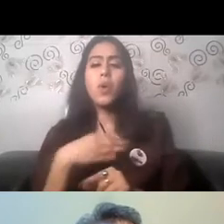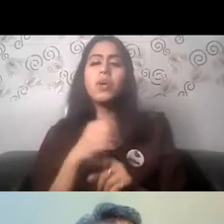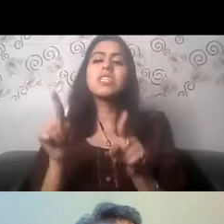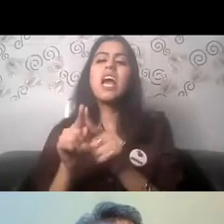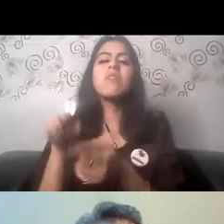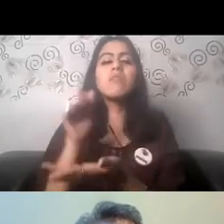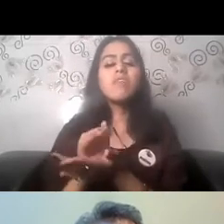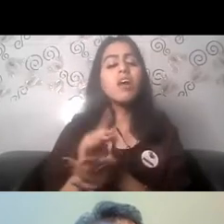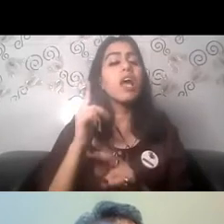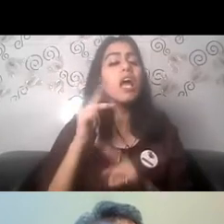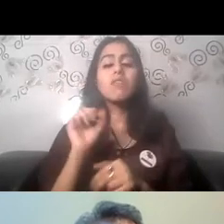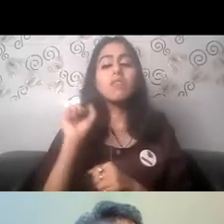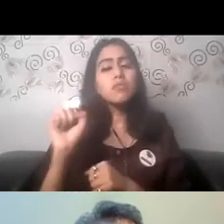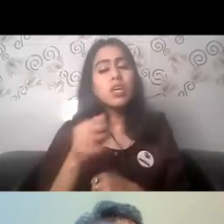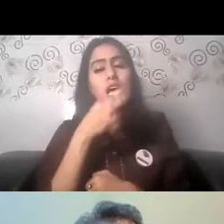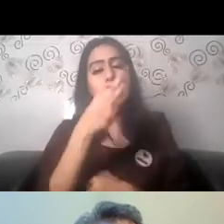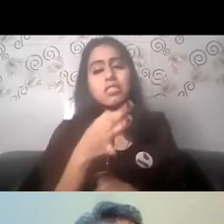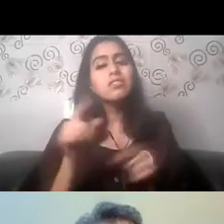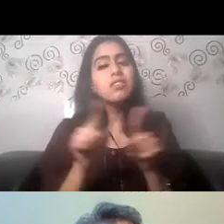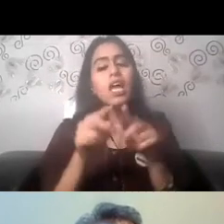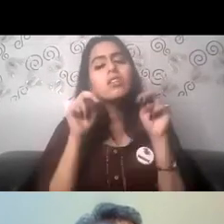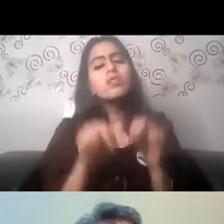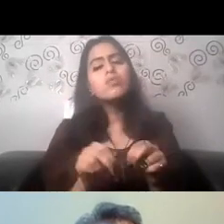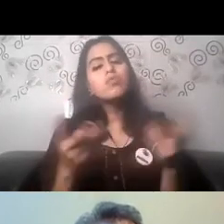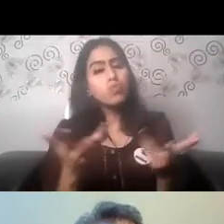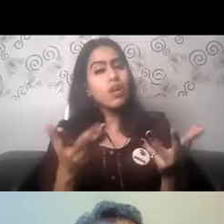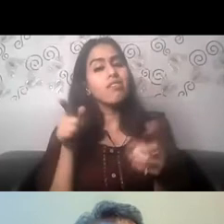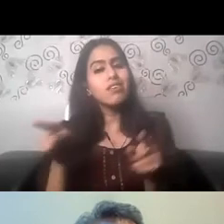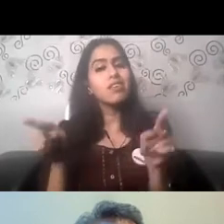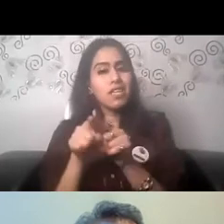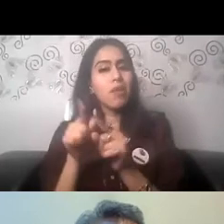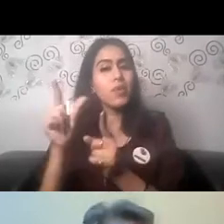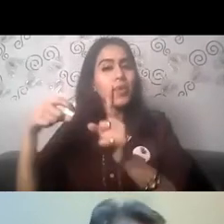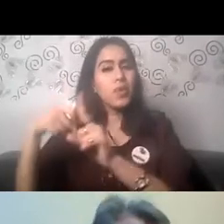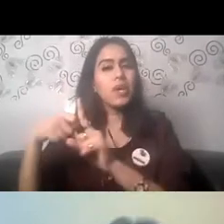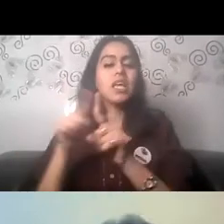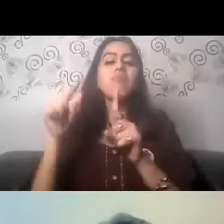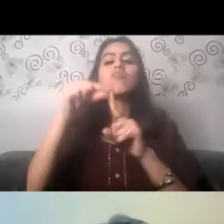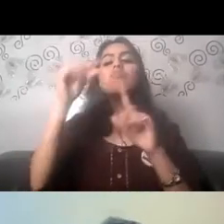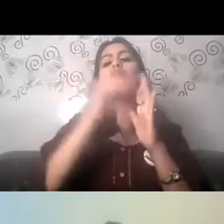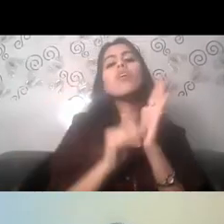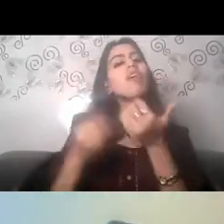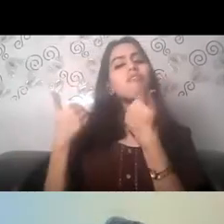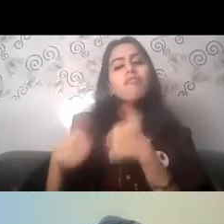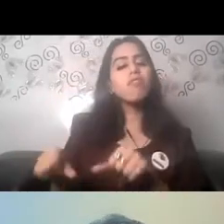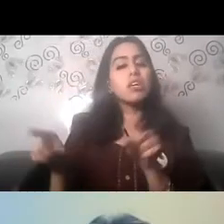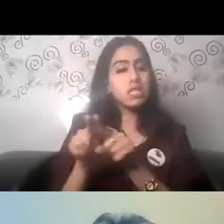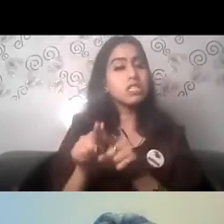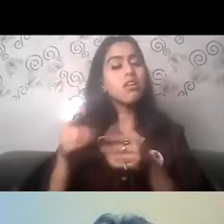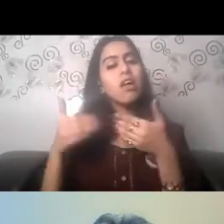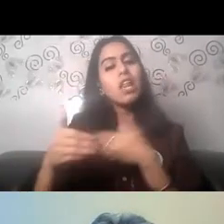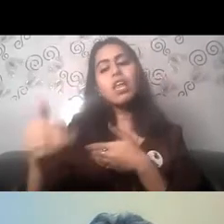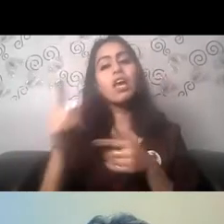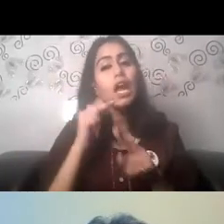to ask them what they need. So I think one of the reasons you're saying the UK policy failed, was ruled unlawful, is it did not consult